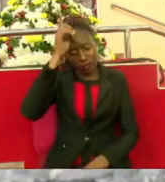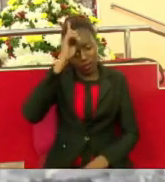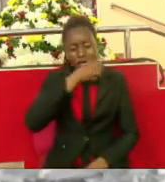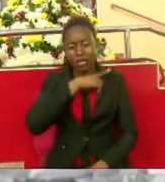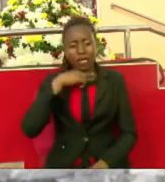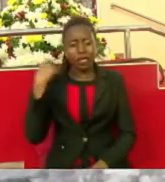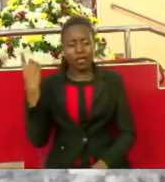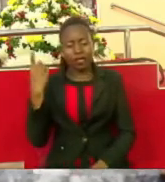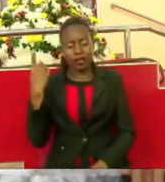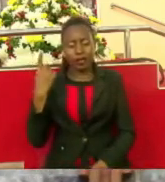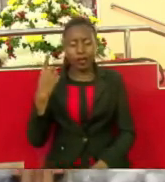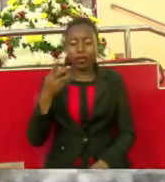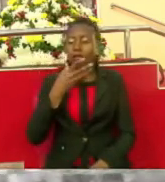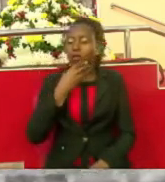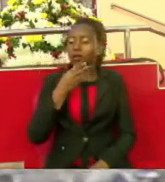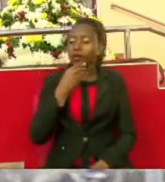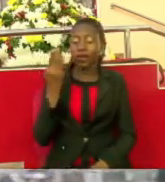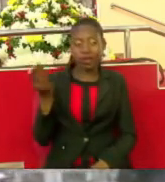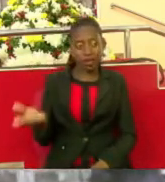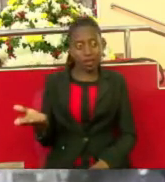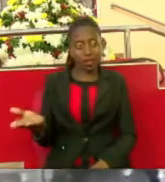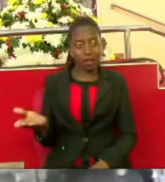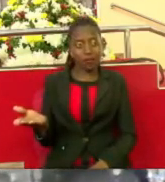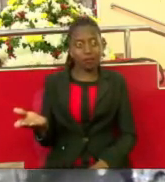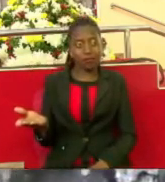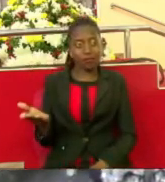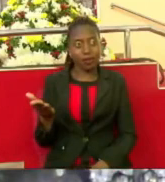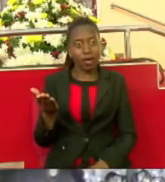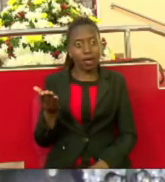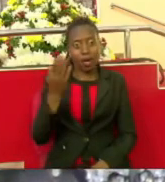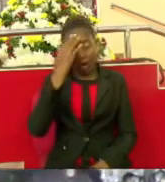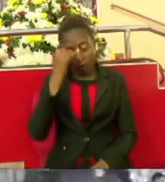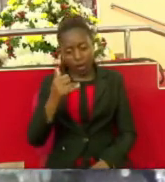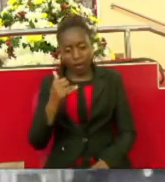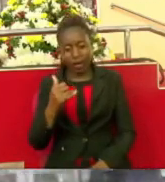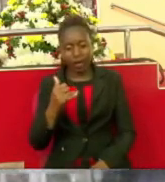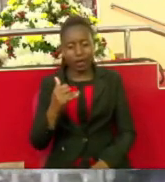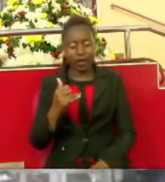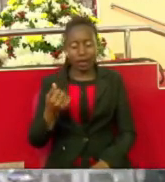Simply because that young girl decided to go and see what the outside has.